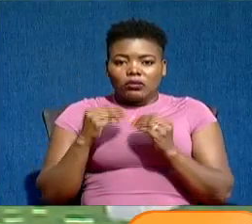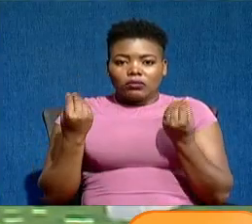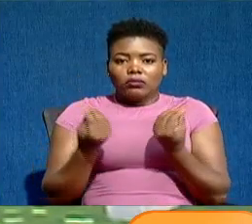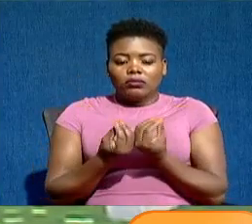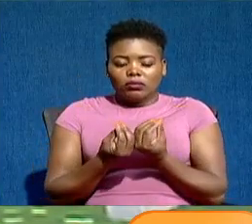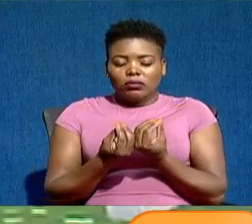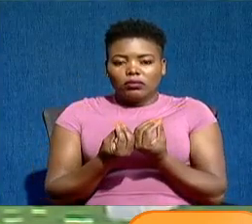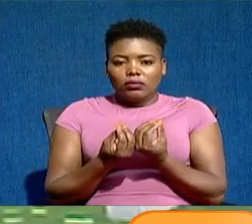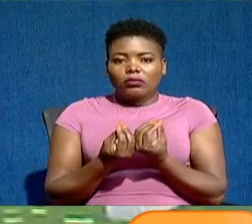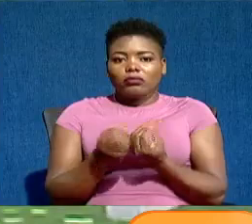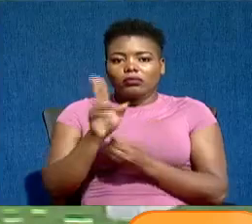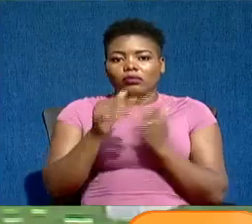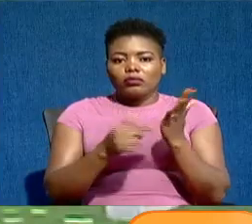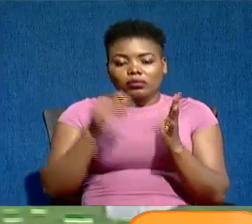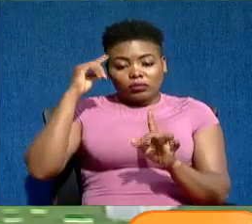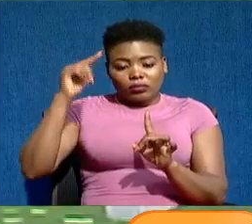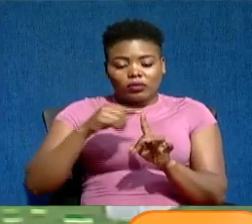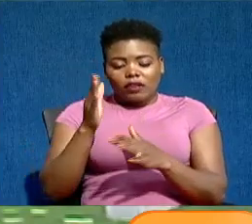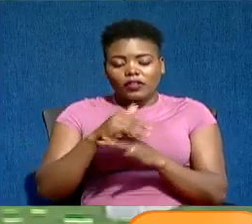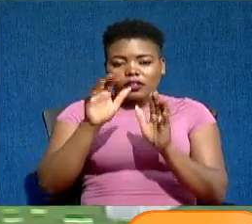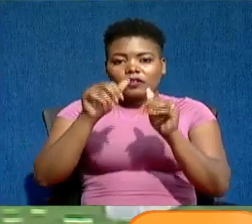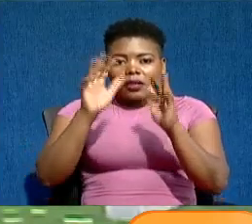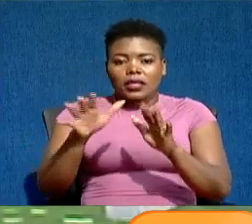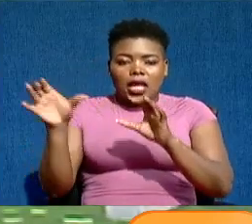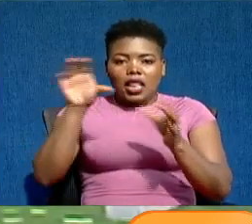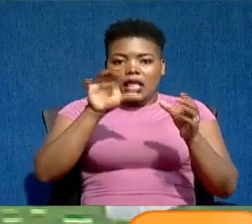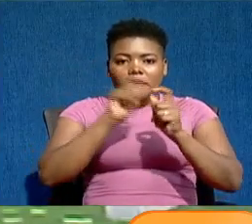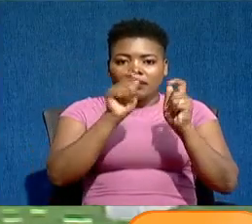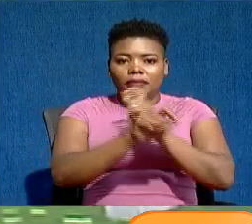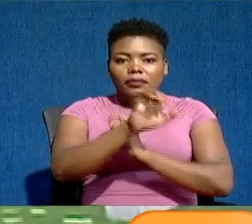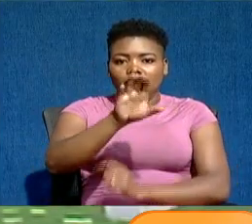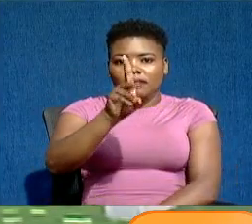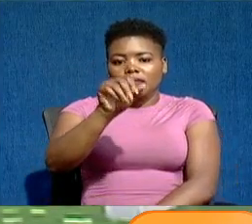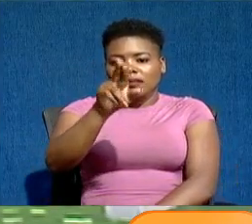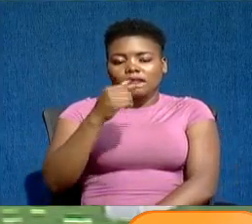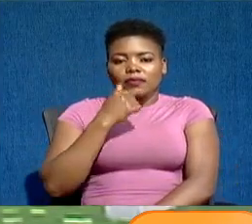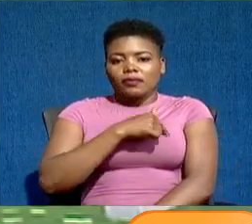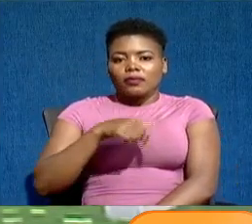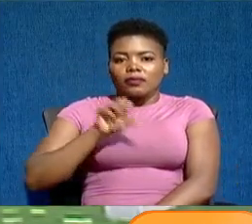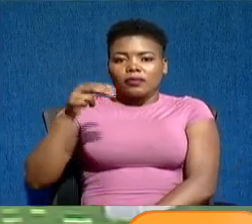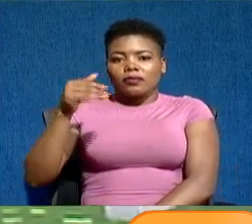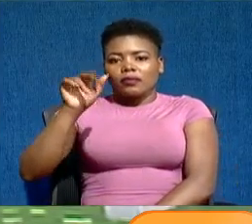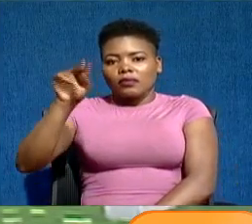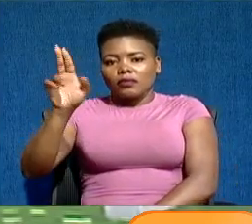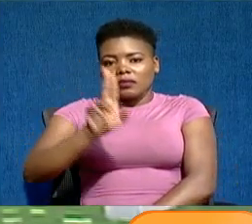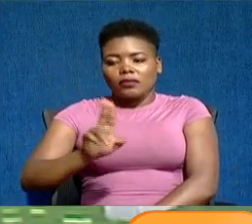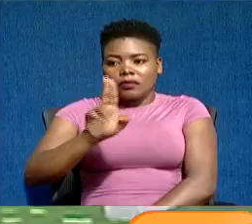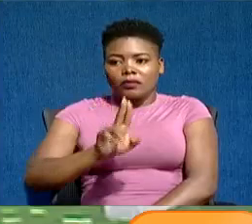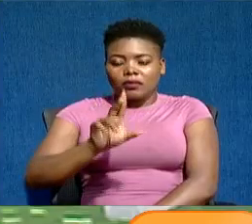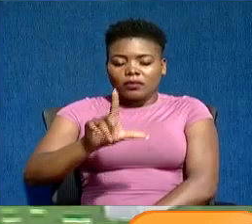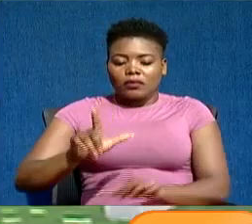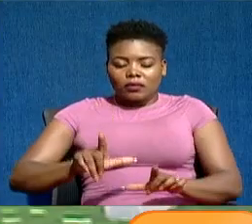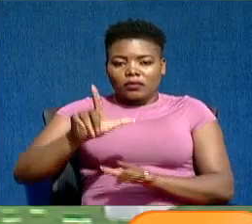venture developing technology targeting fish farmers and climate change. Edward Chua tells us how Sho Shin uses live labs to